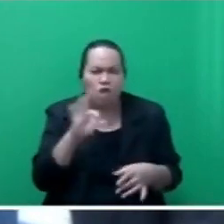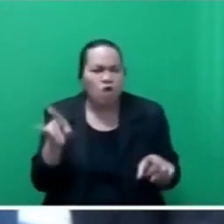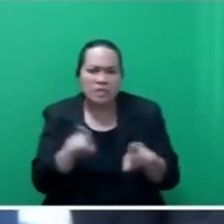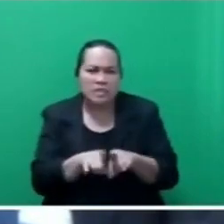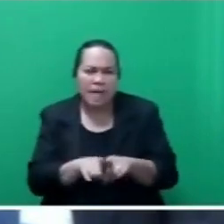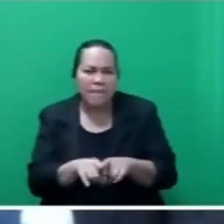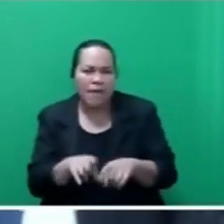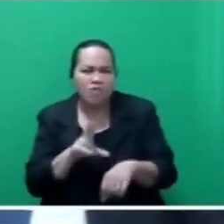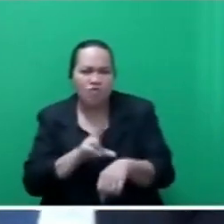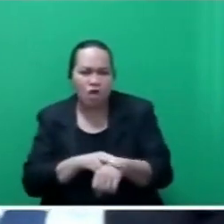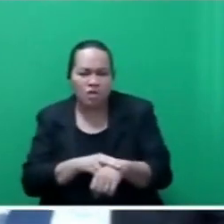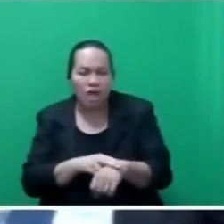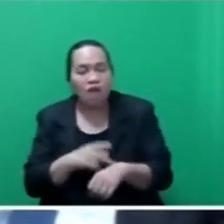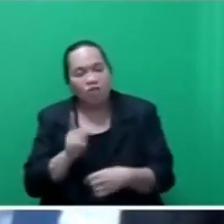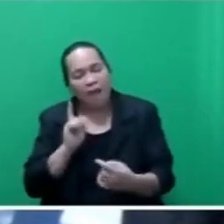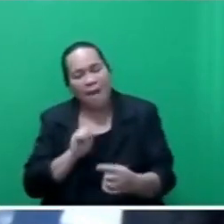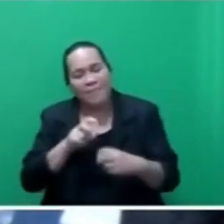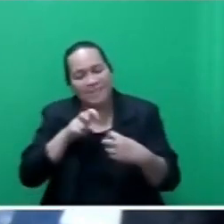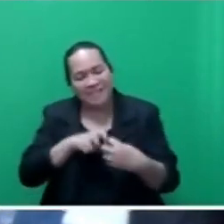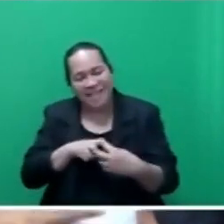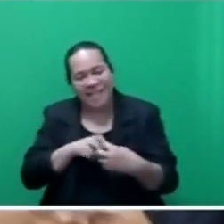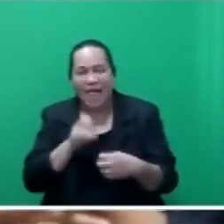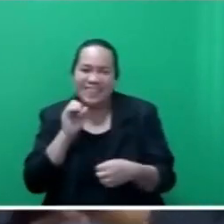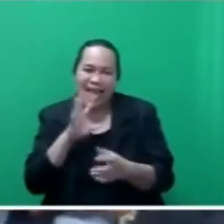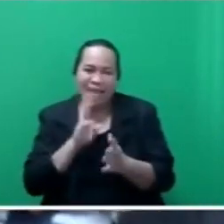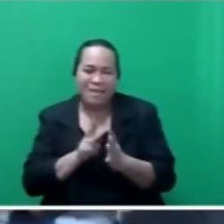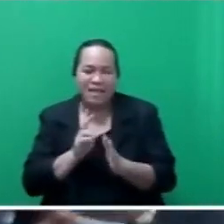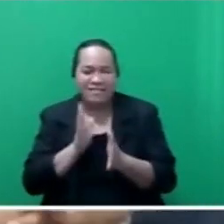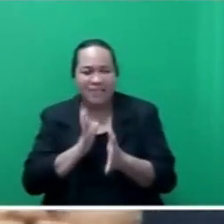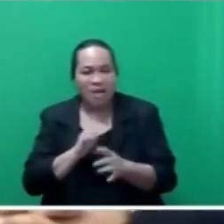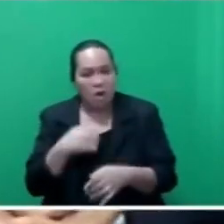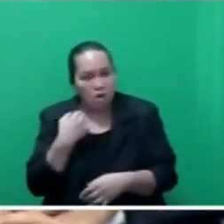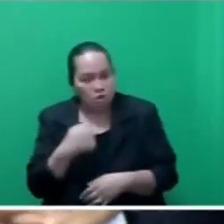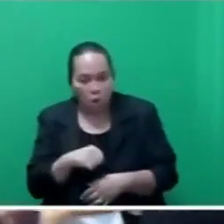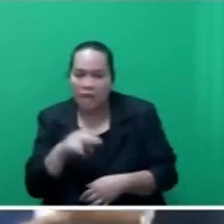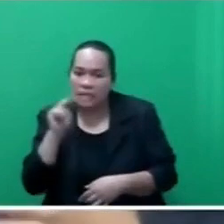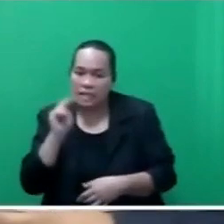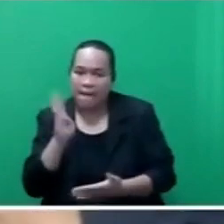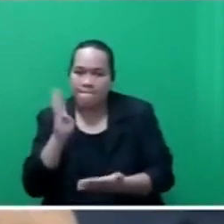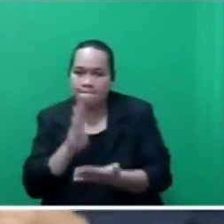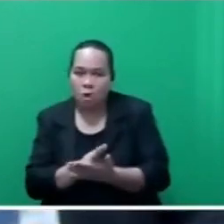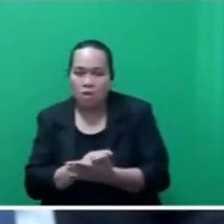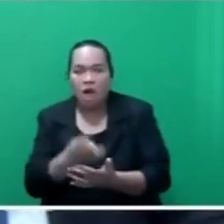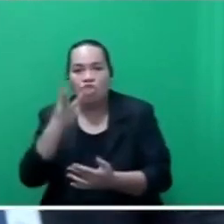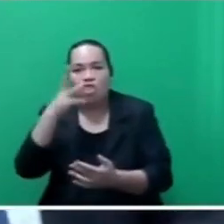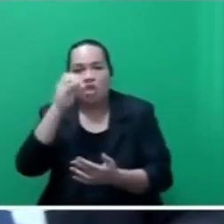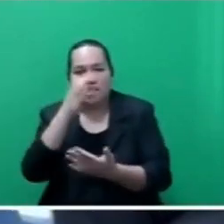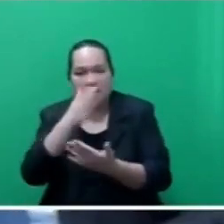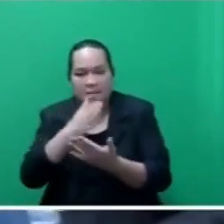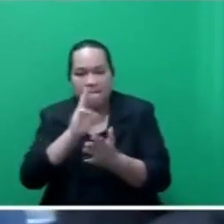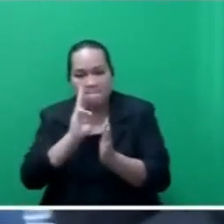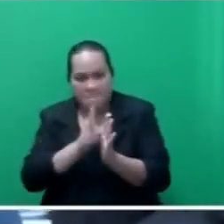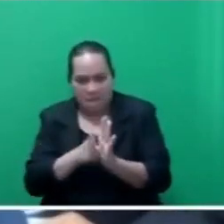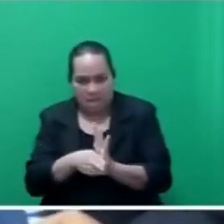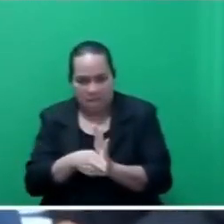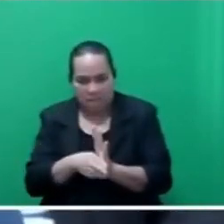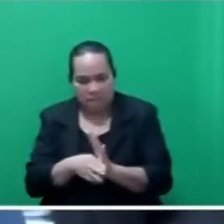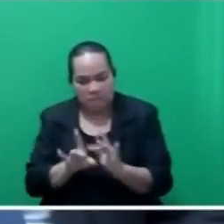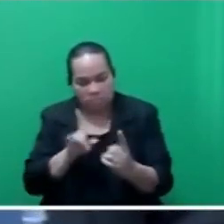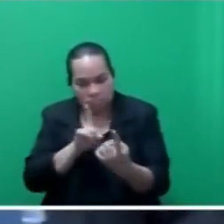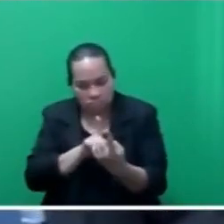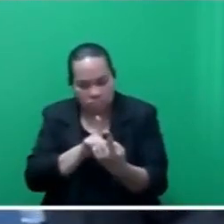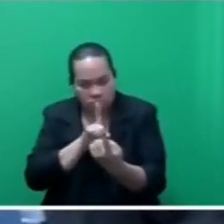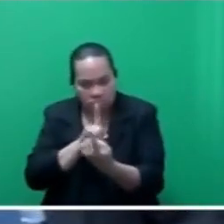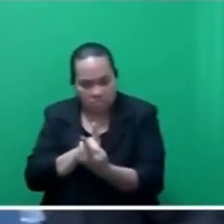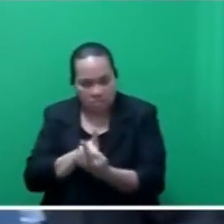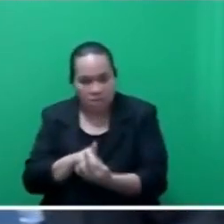you can see somebody for about 10 minutes. They need an appointment of at least 30 minutes. So on